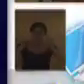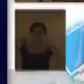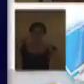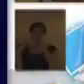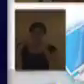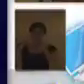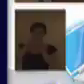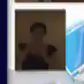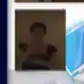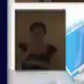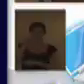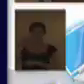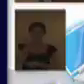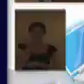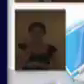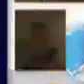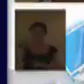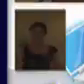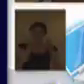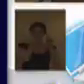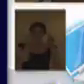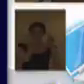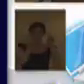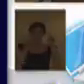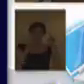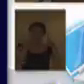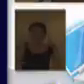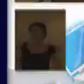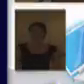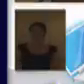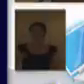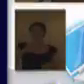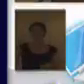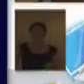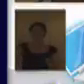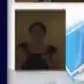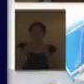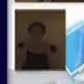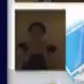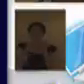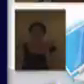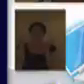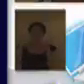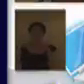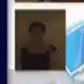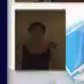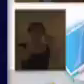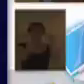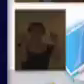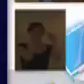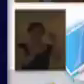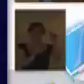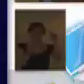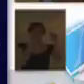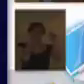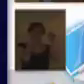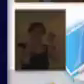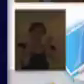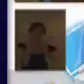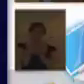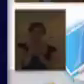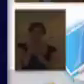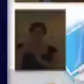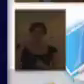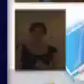for example, with numbers and names, letters and names, and you align them, align columns and rows. So what the user needs to